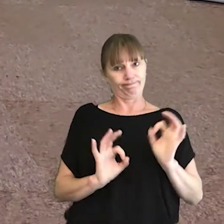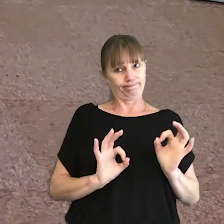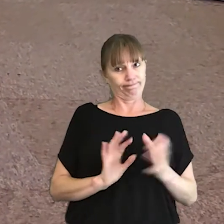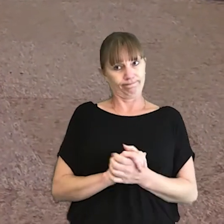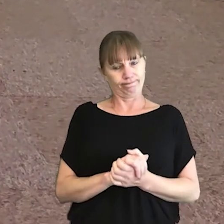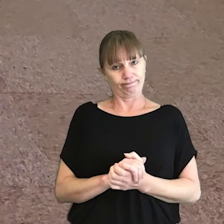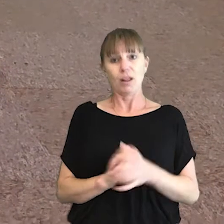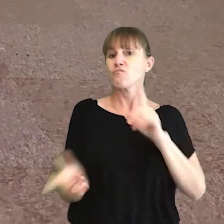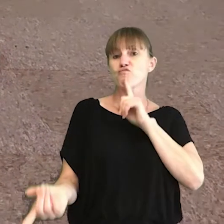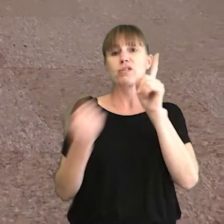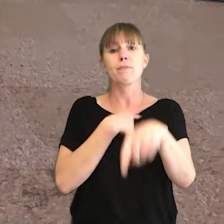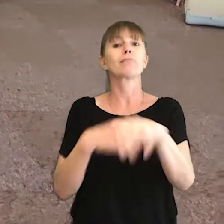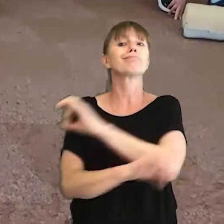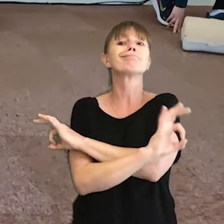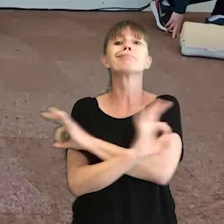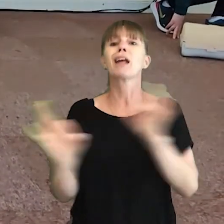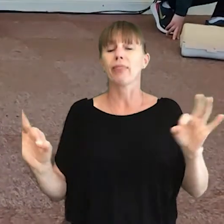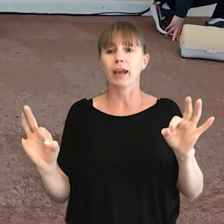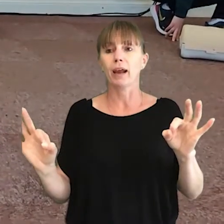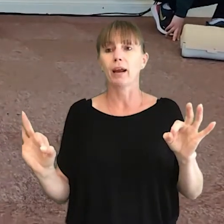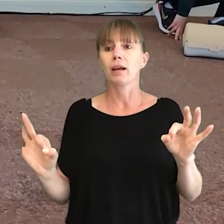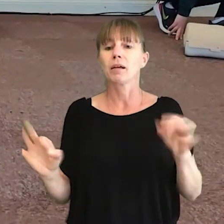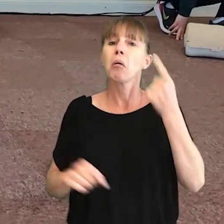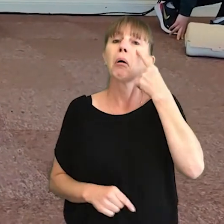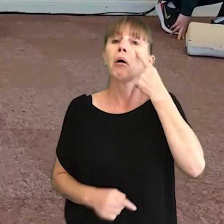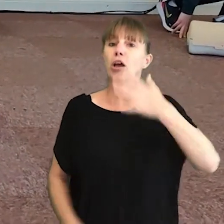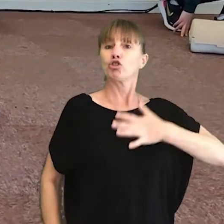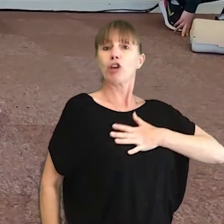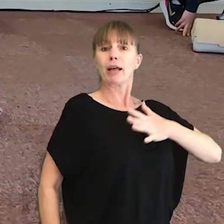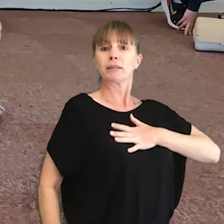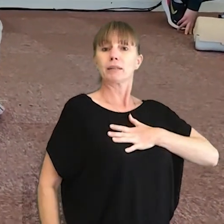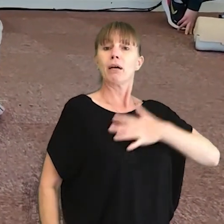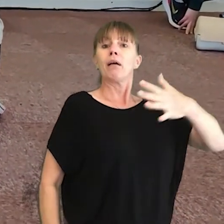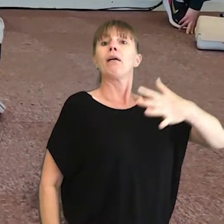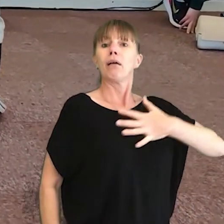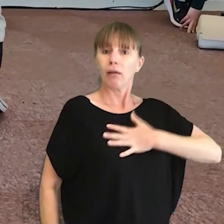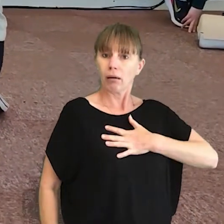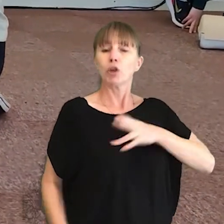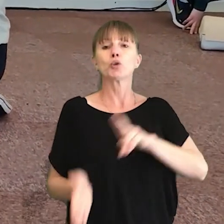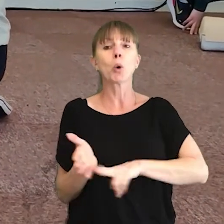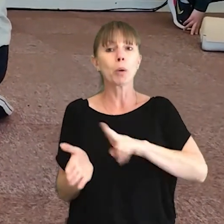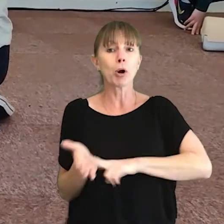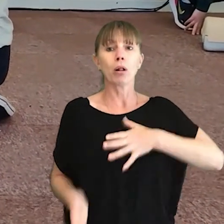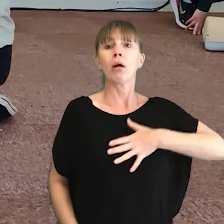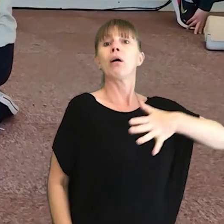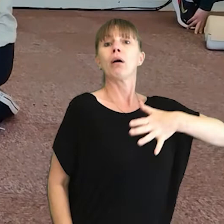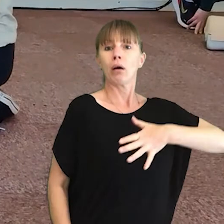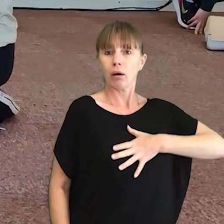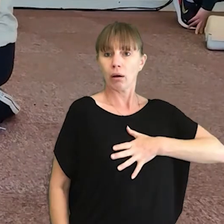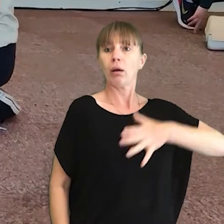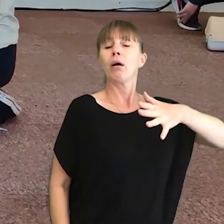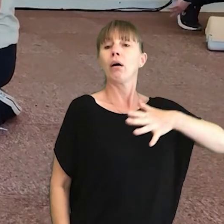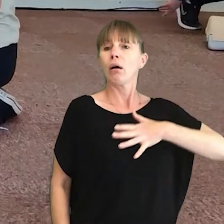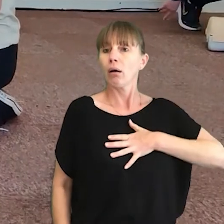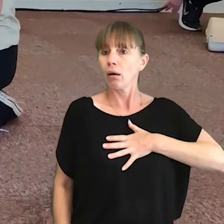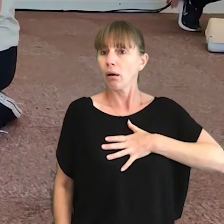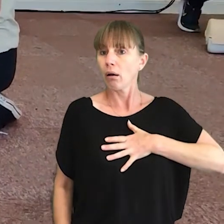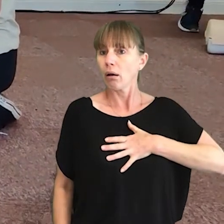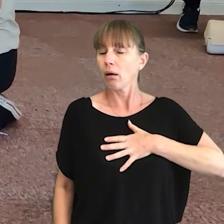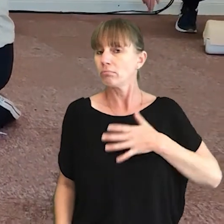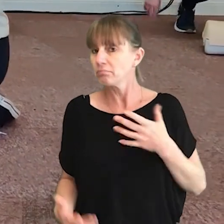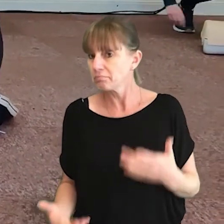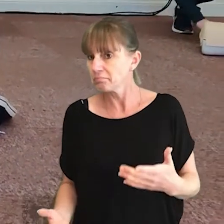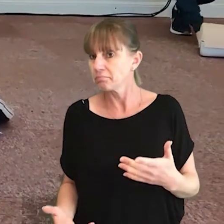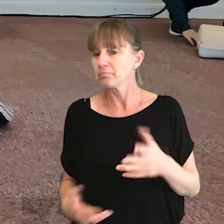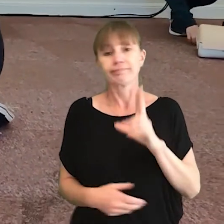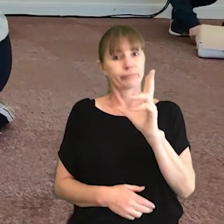We've had no response from that, so just have a little look at the chest. Is it going up and down normally? Help. Okay. No.